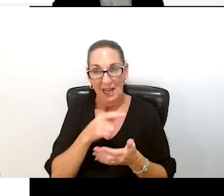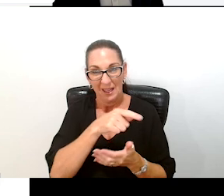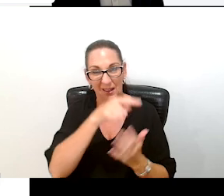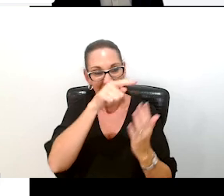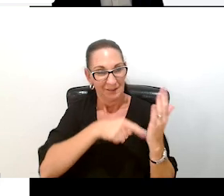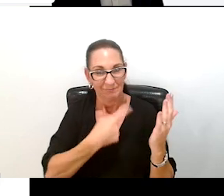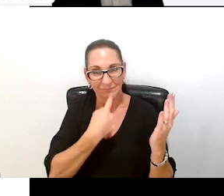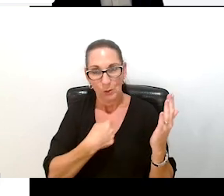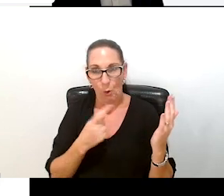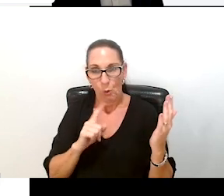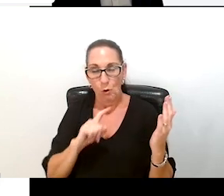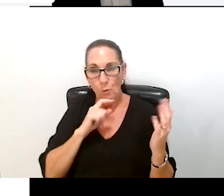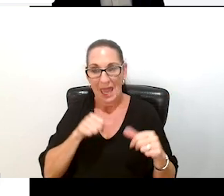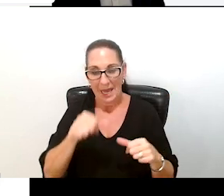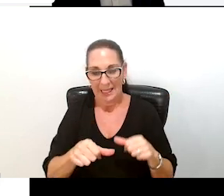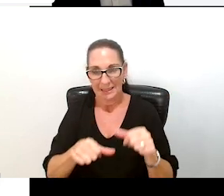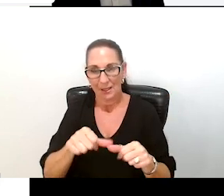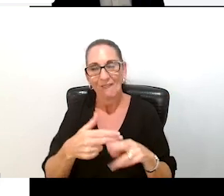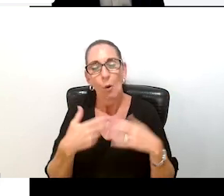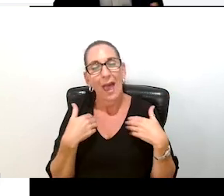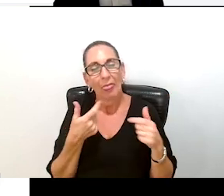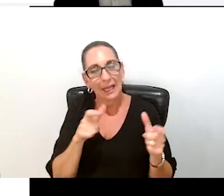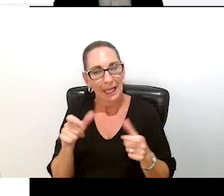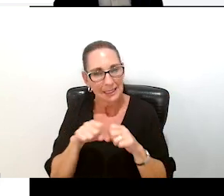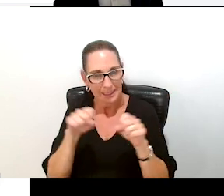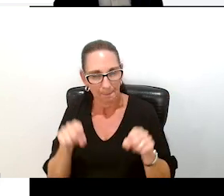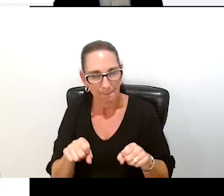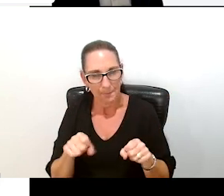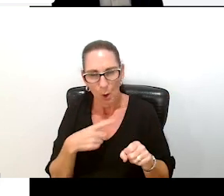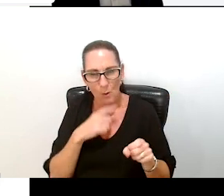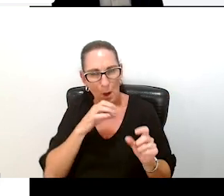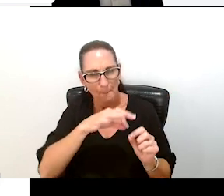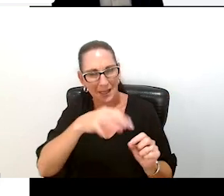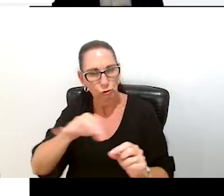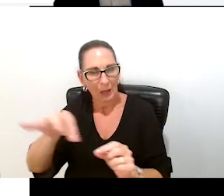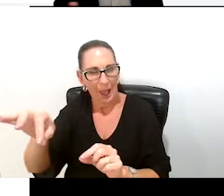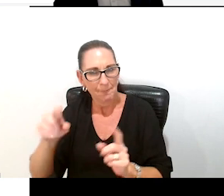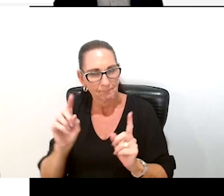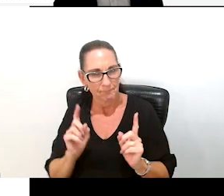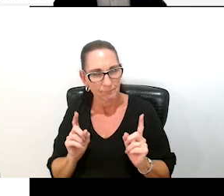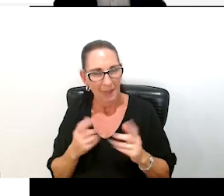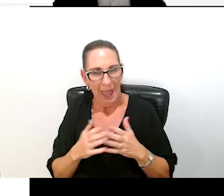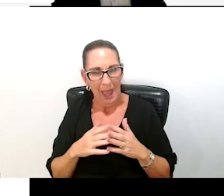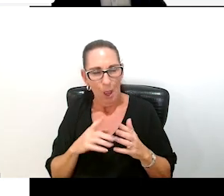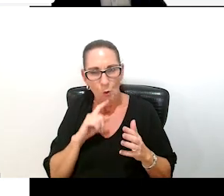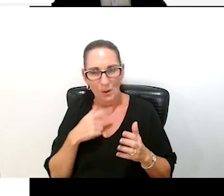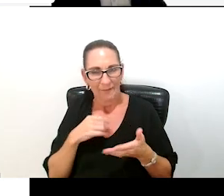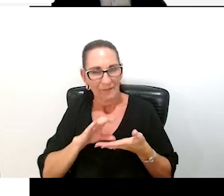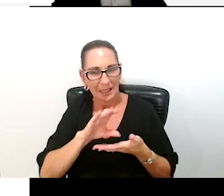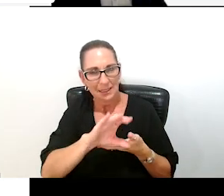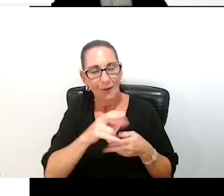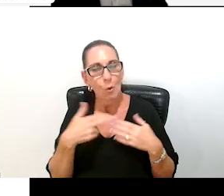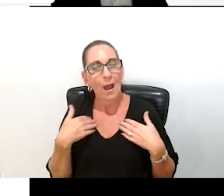happens next in our healthcare system and what we're going to measure in that system and what we're going to fund in